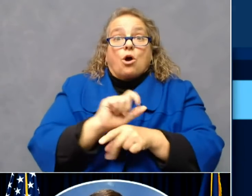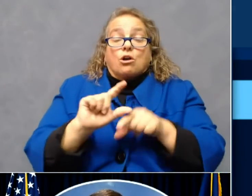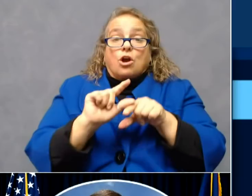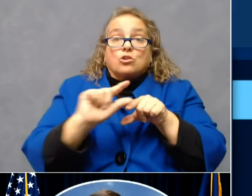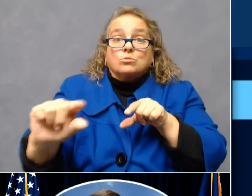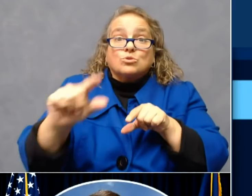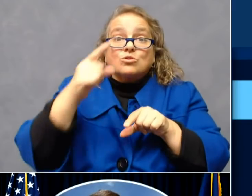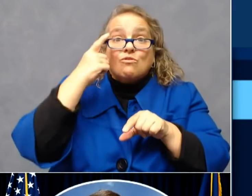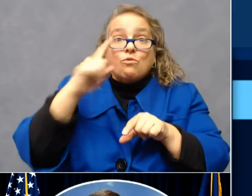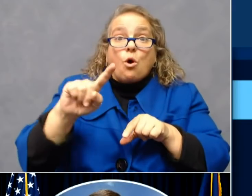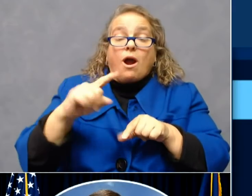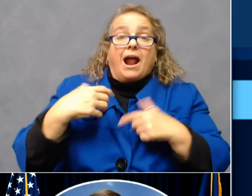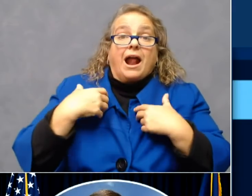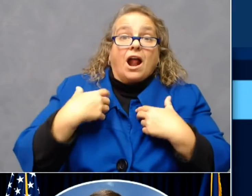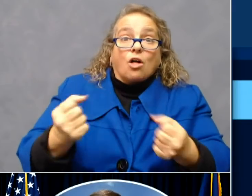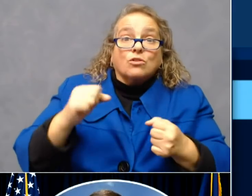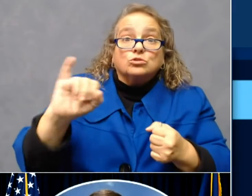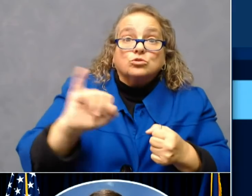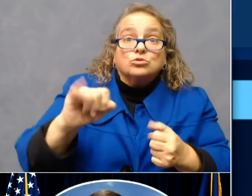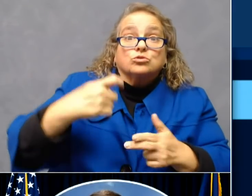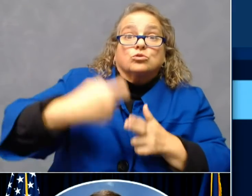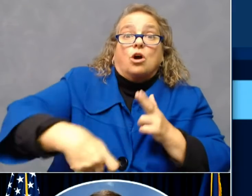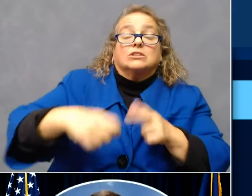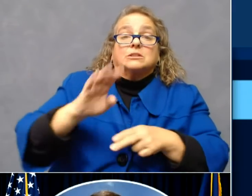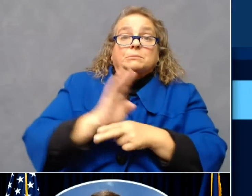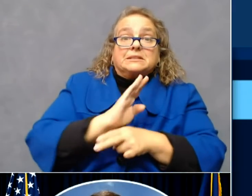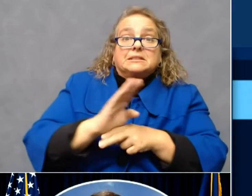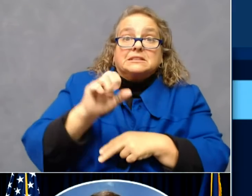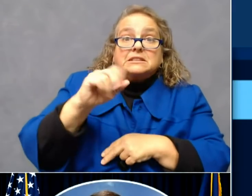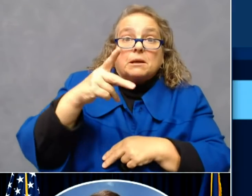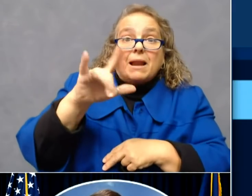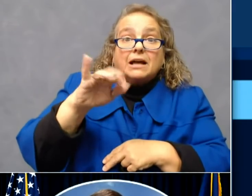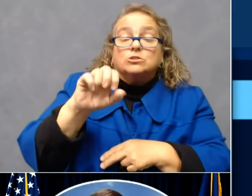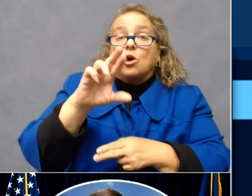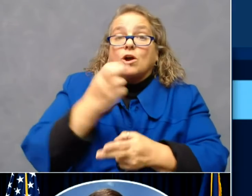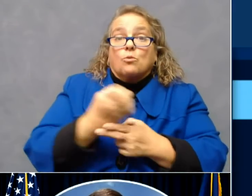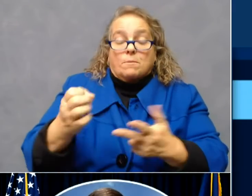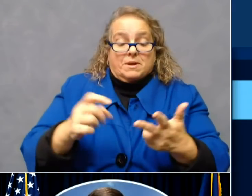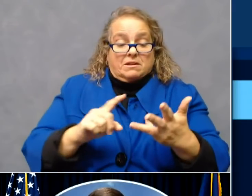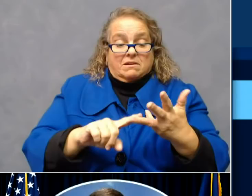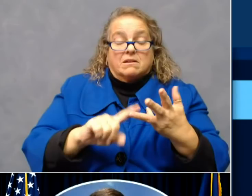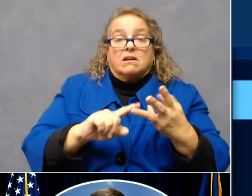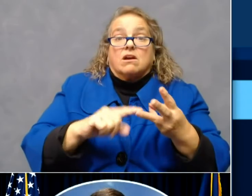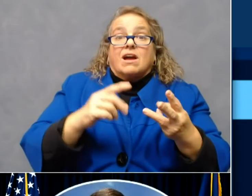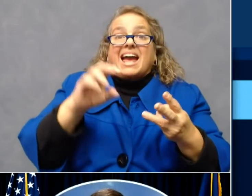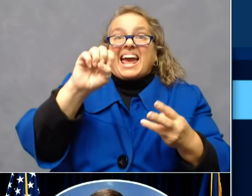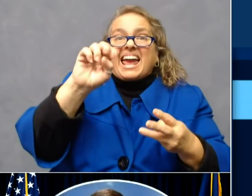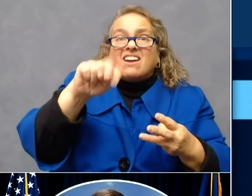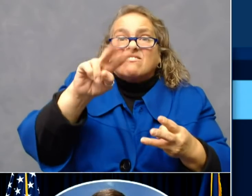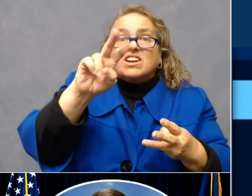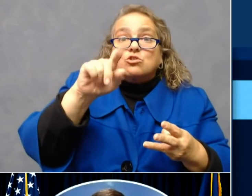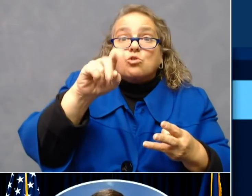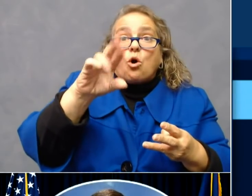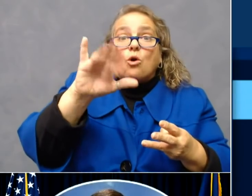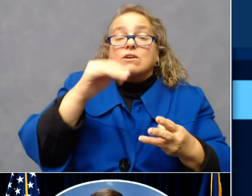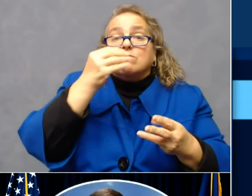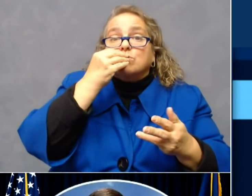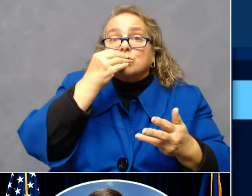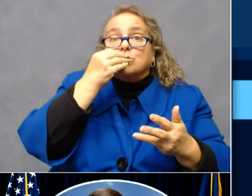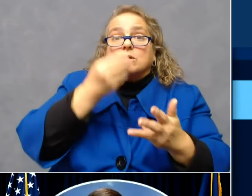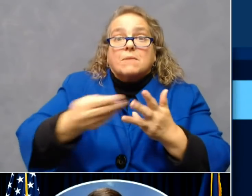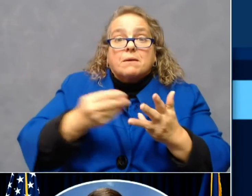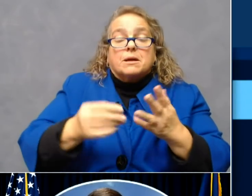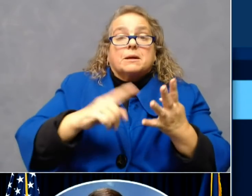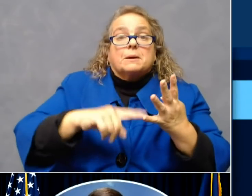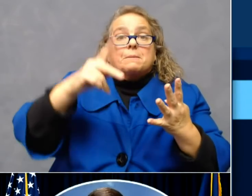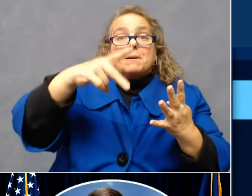employee health insurance costs, business supplies or equipment, inventory, utility payments for the business location, PPE, or